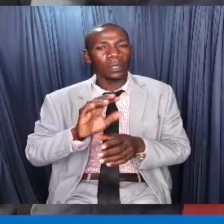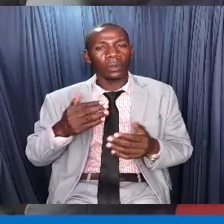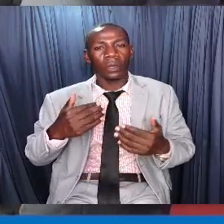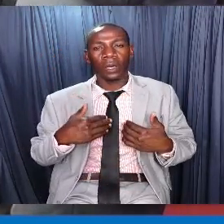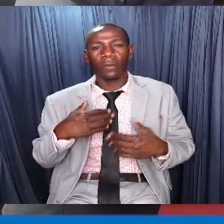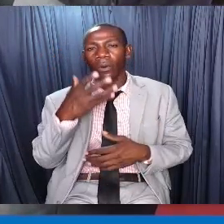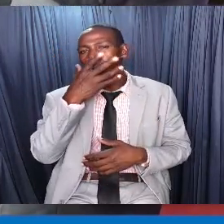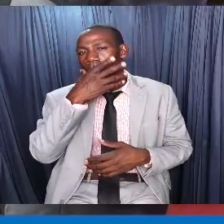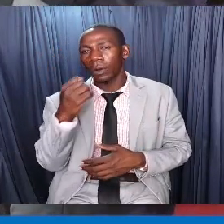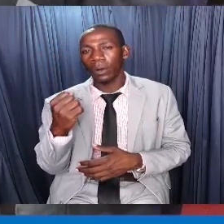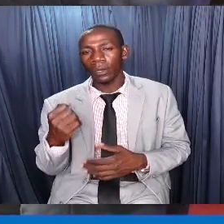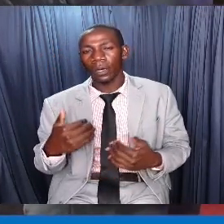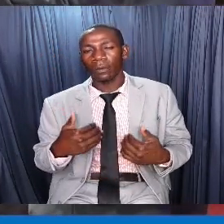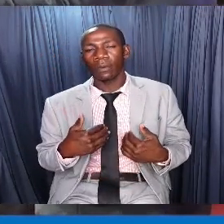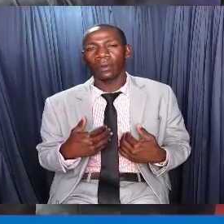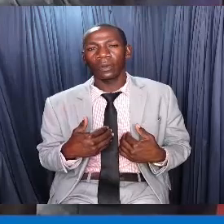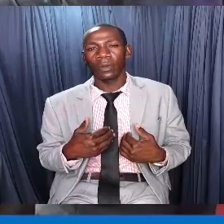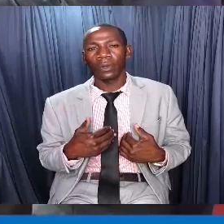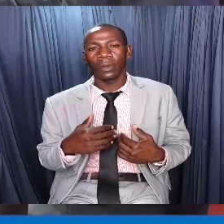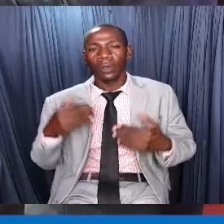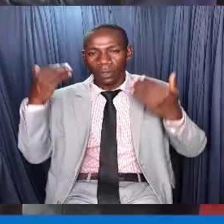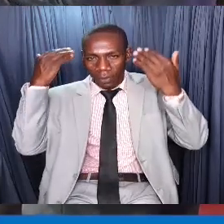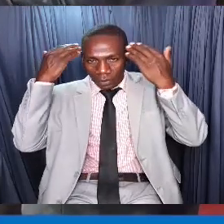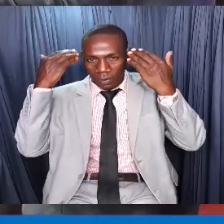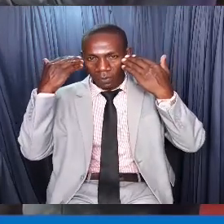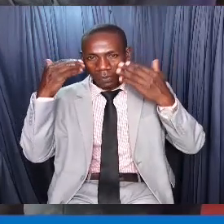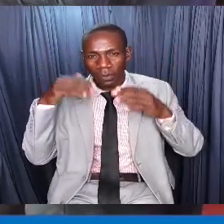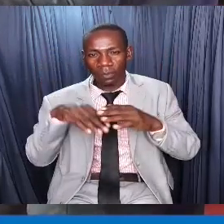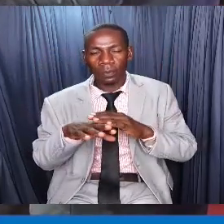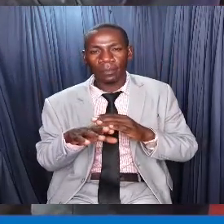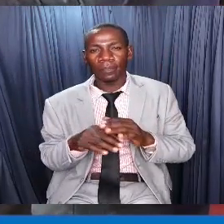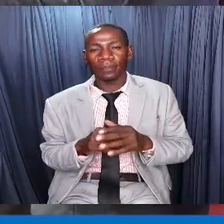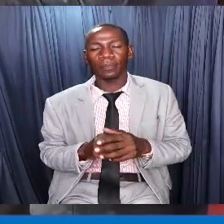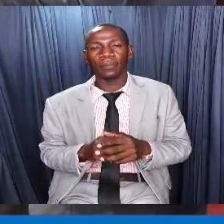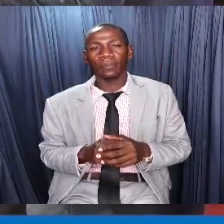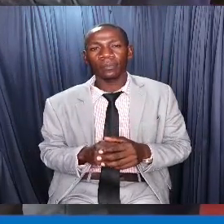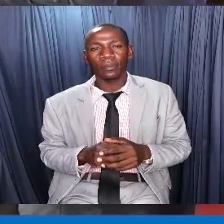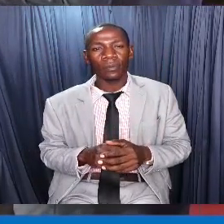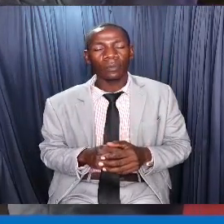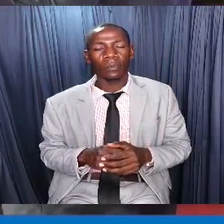kushughulikia maneno hayo. In church you also have the church elders. Hayo wamejaji wameshitakiana huko. Now, how did you come to the cell?